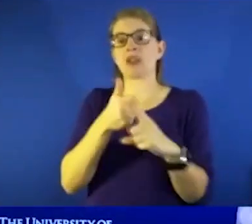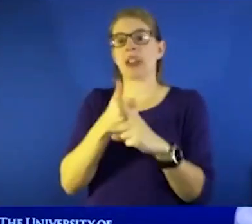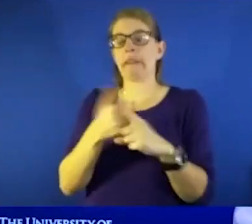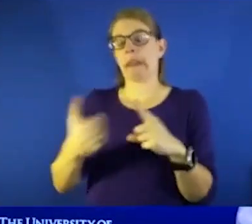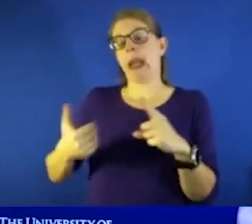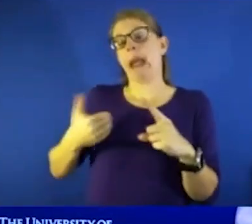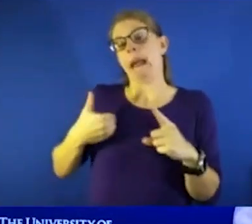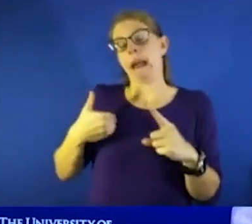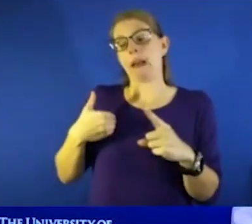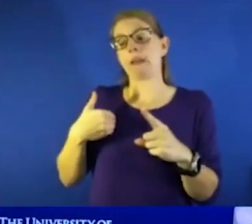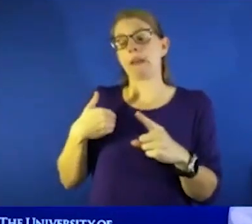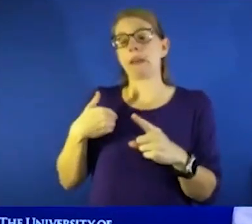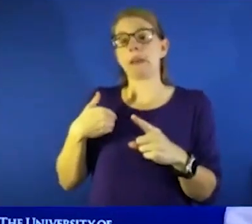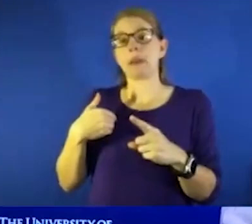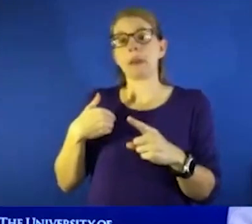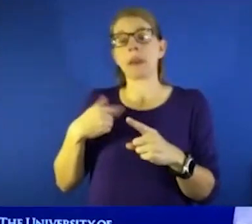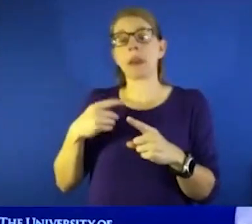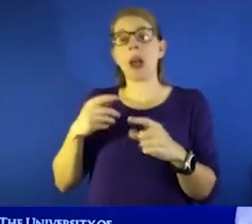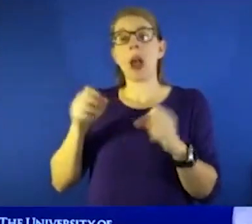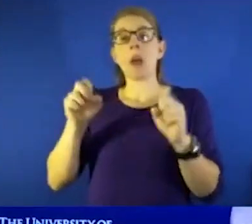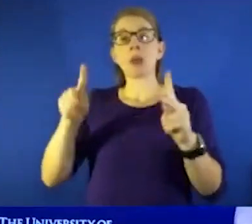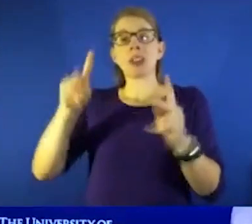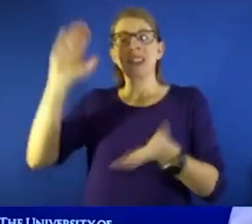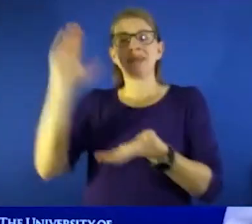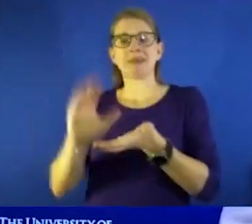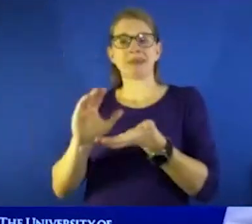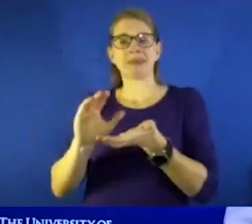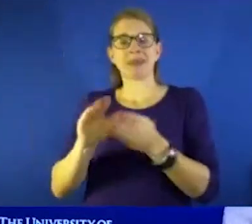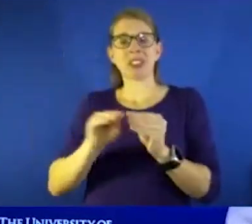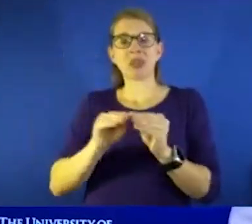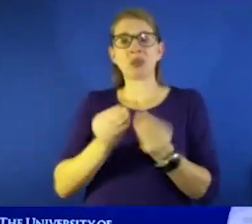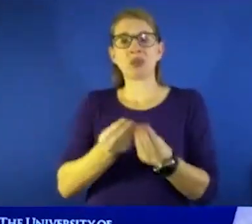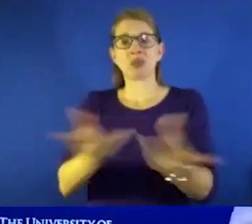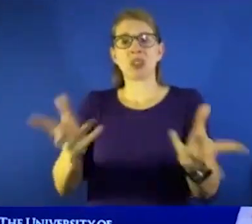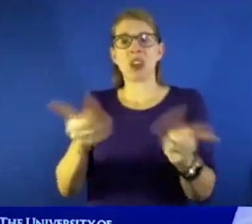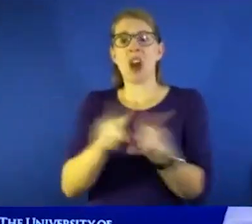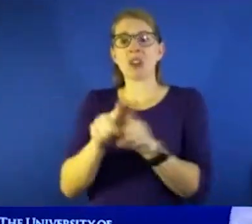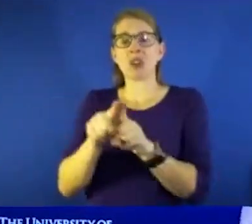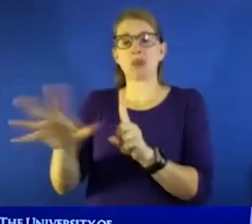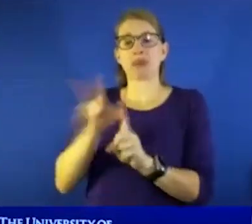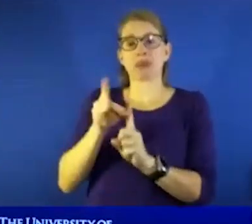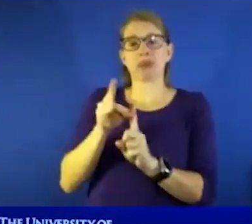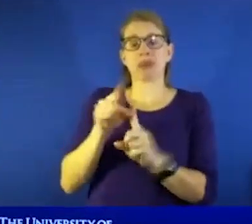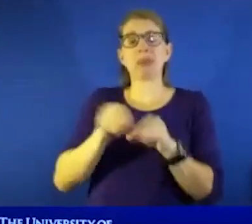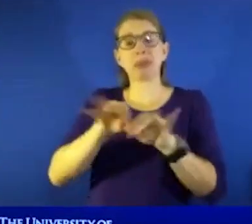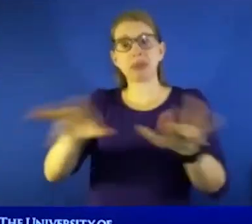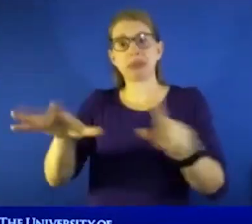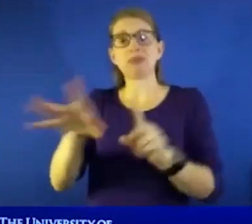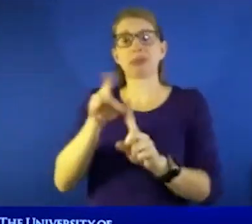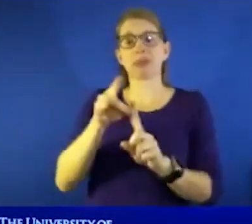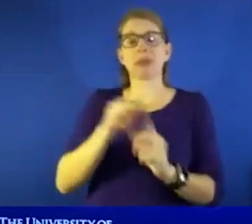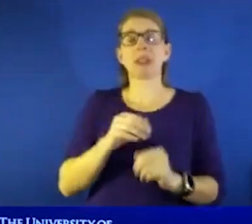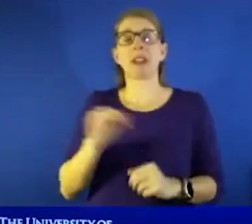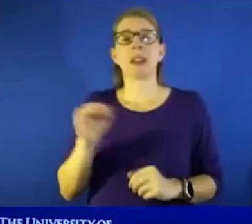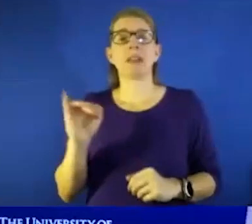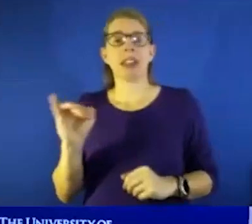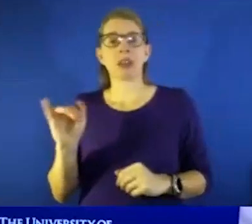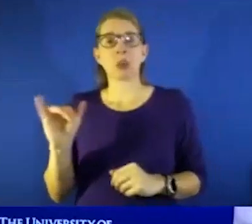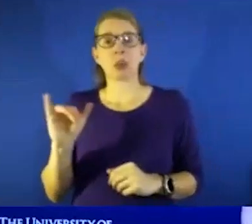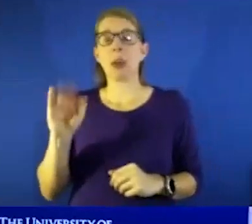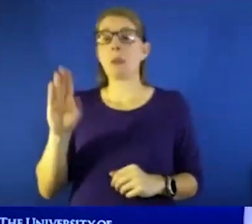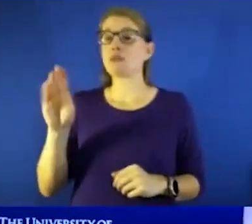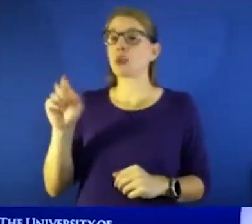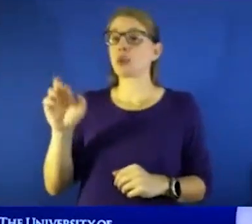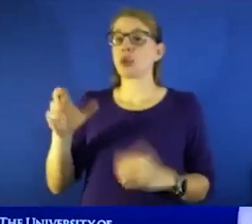reduced transmission or even getting infected as well. And so that is one of the other reasons why boosters here in the